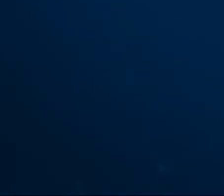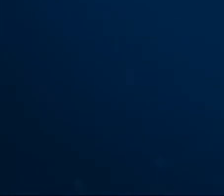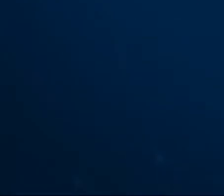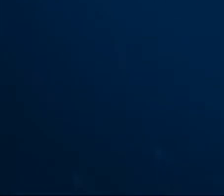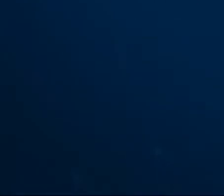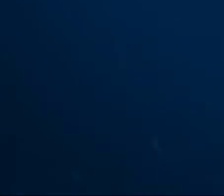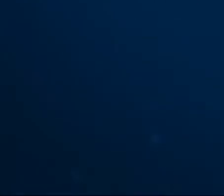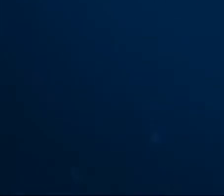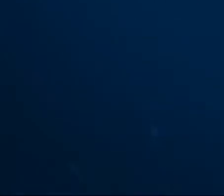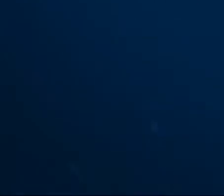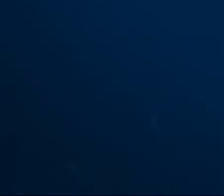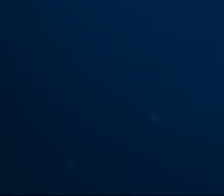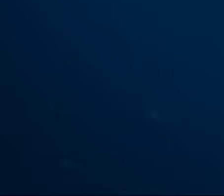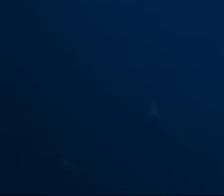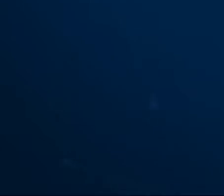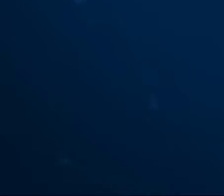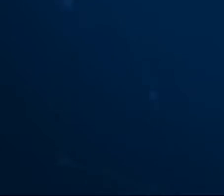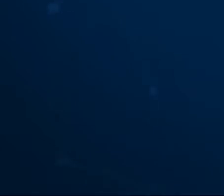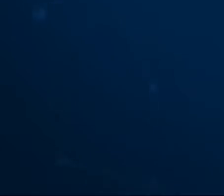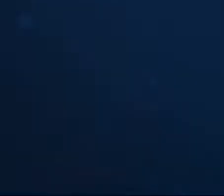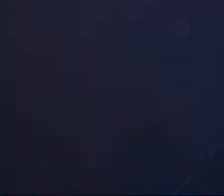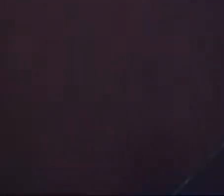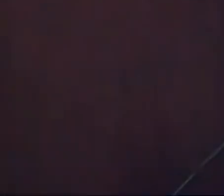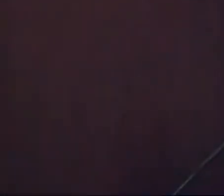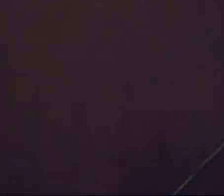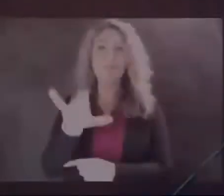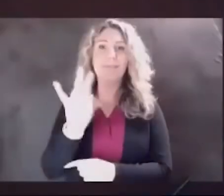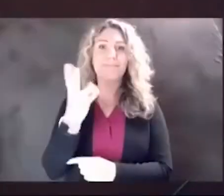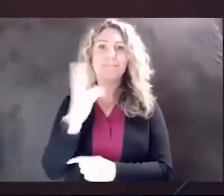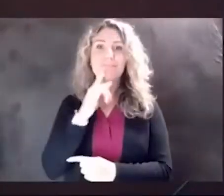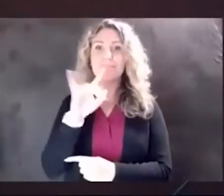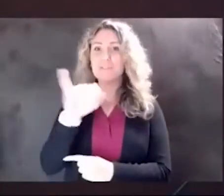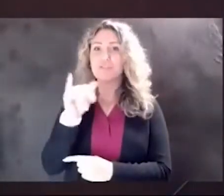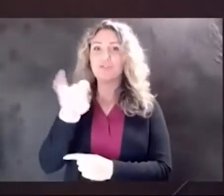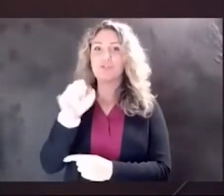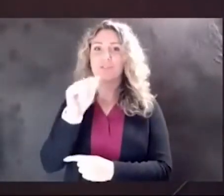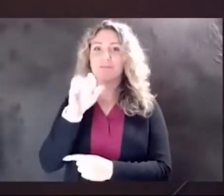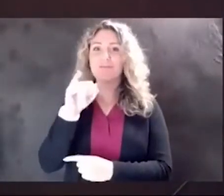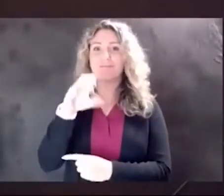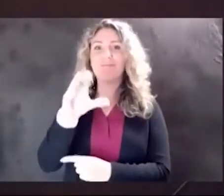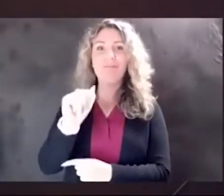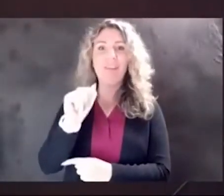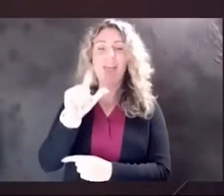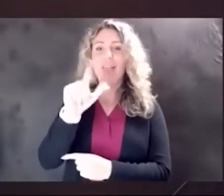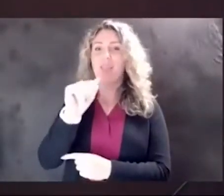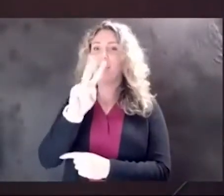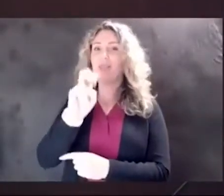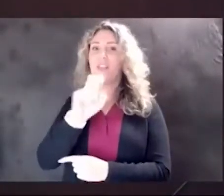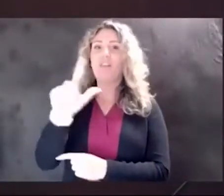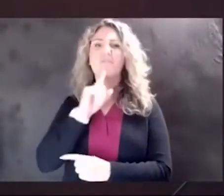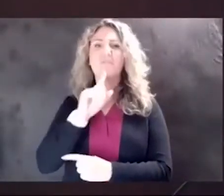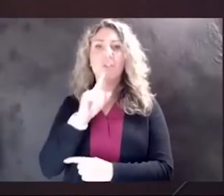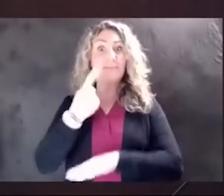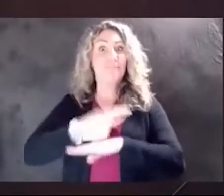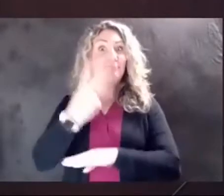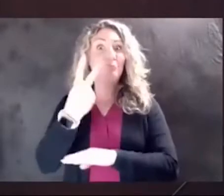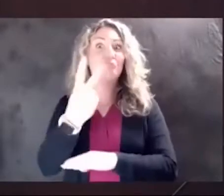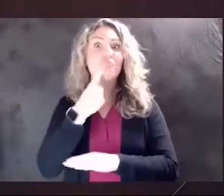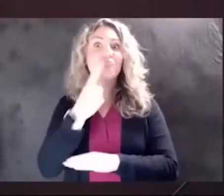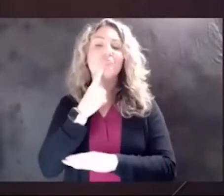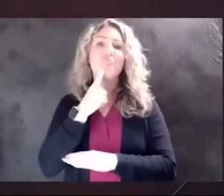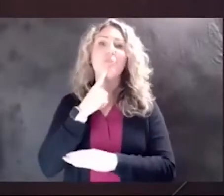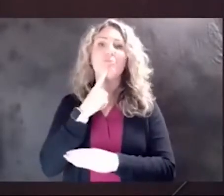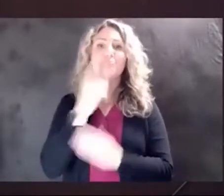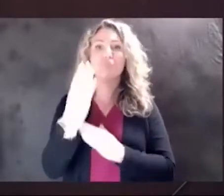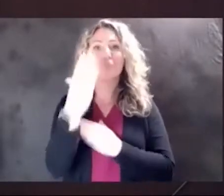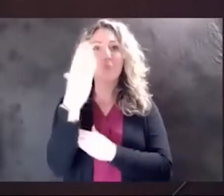It is Wednesday, July 7th. I'm Jessica Lovell. Thank you for joining us on day 2 of the Morning Medical Update. All week we are talking about COVID-19